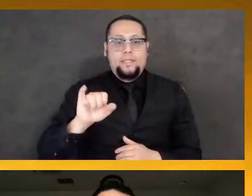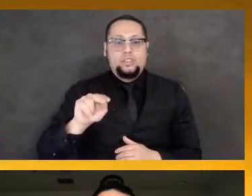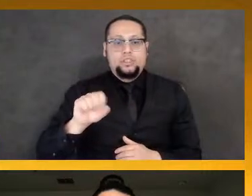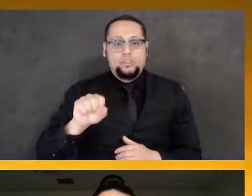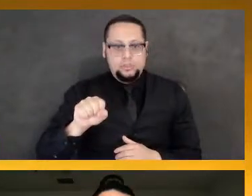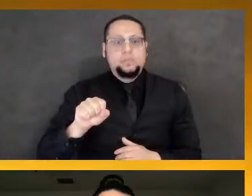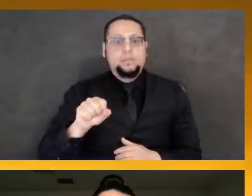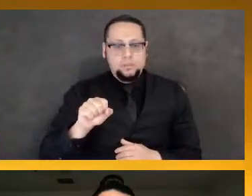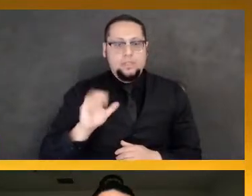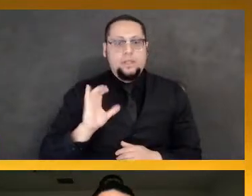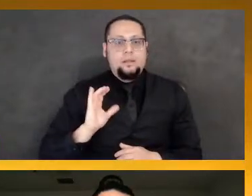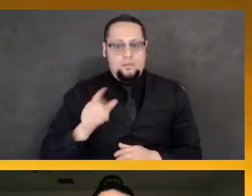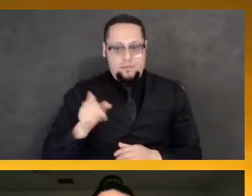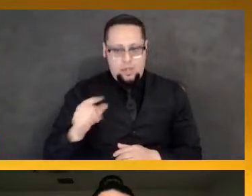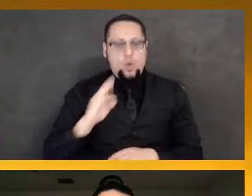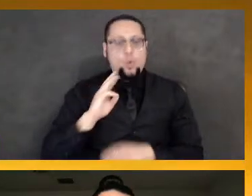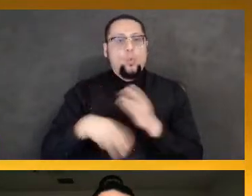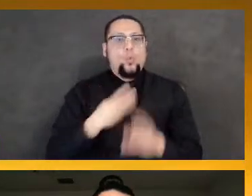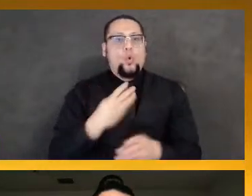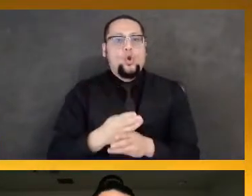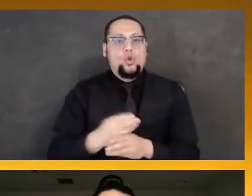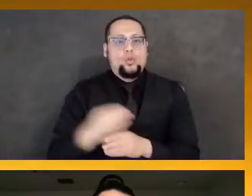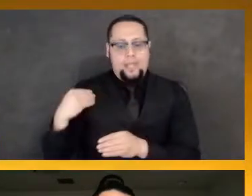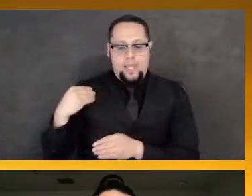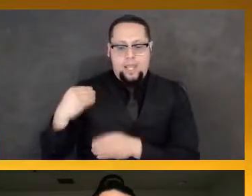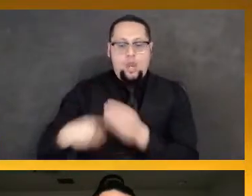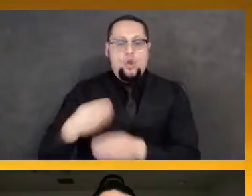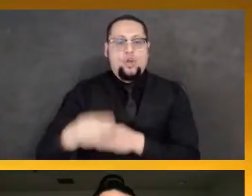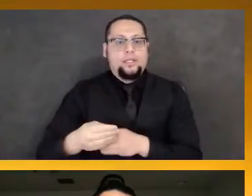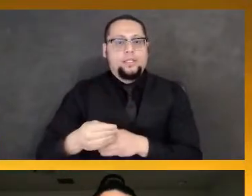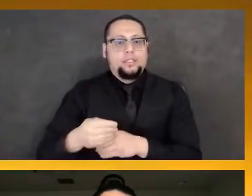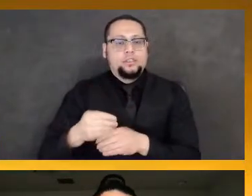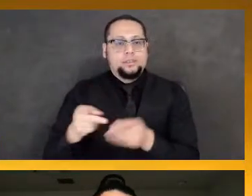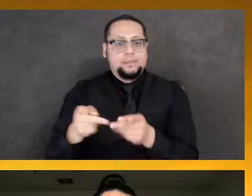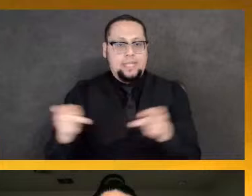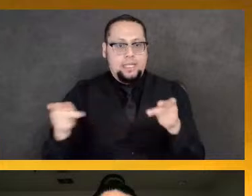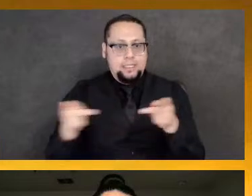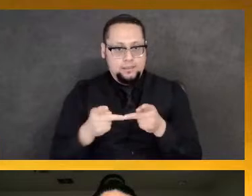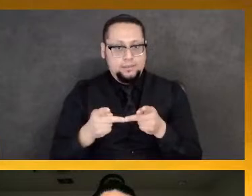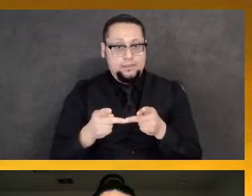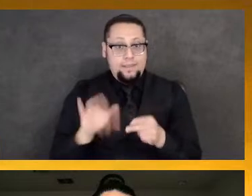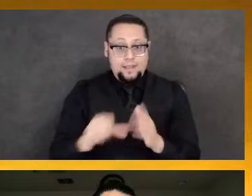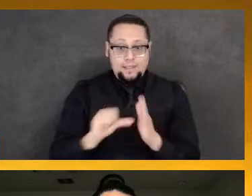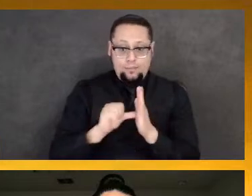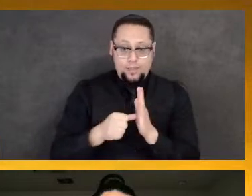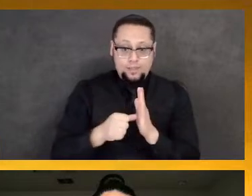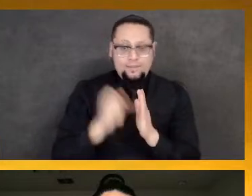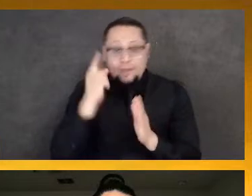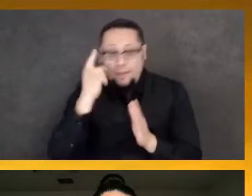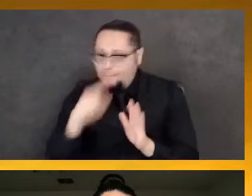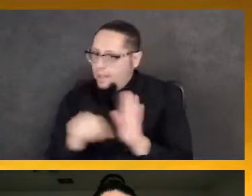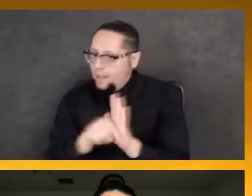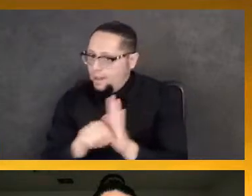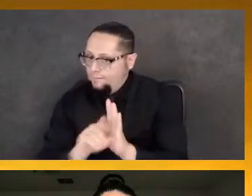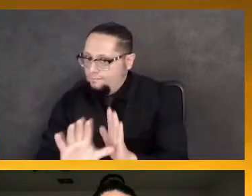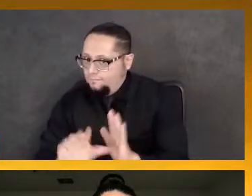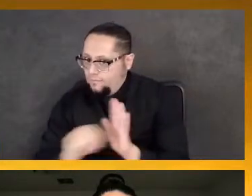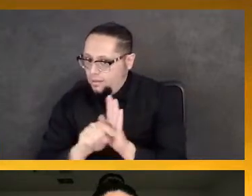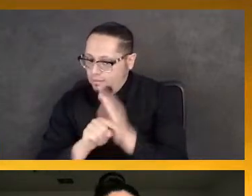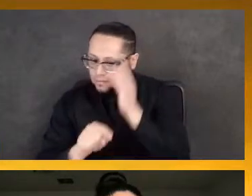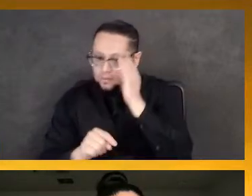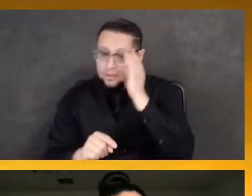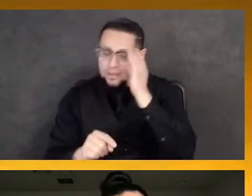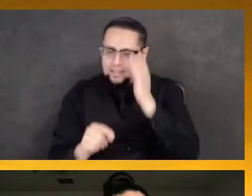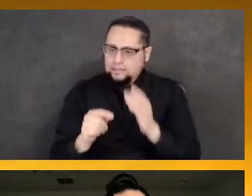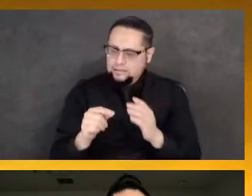Heritage sites. And it's impressive in the negative sense how the